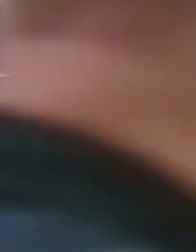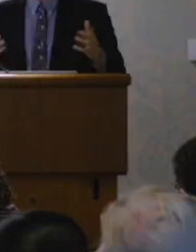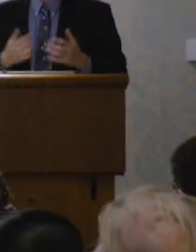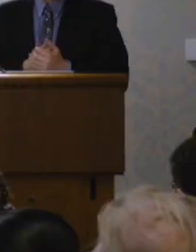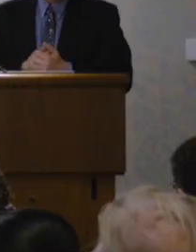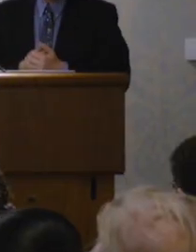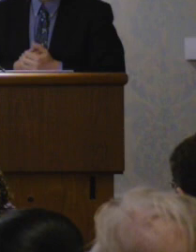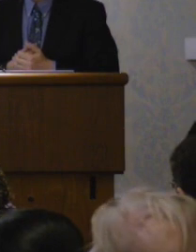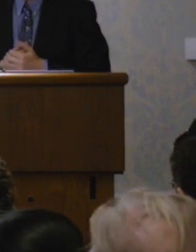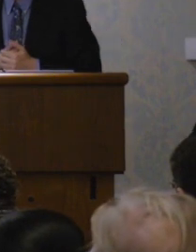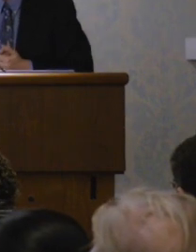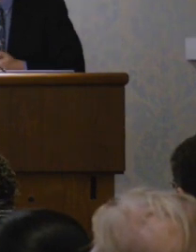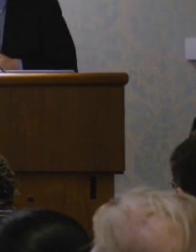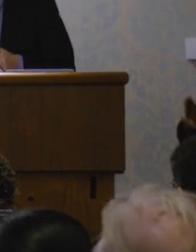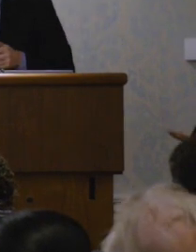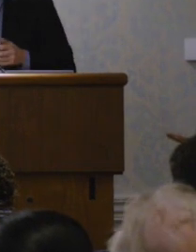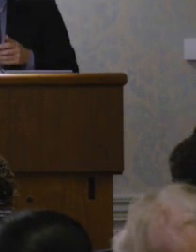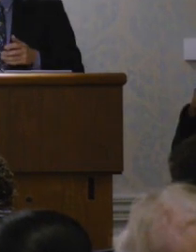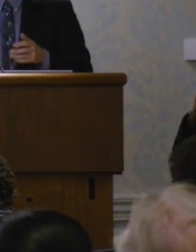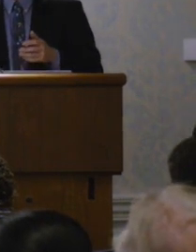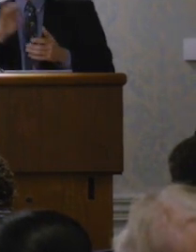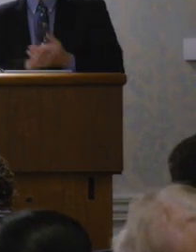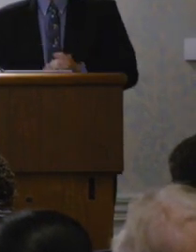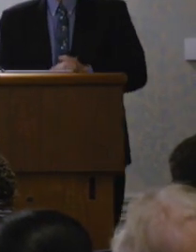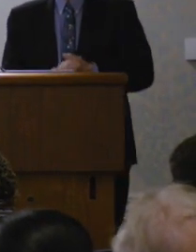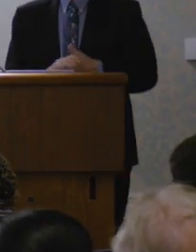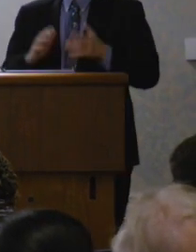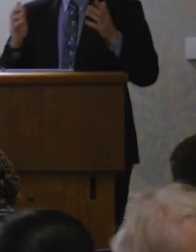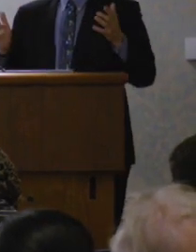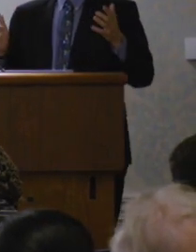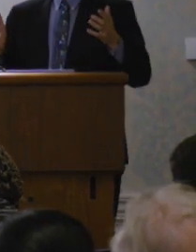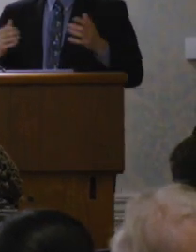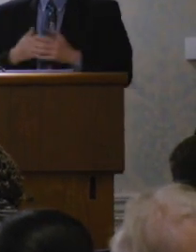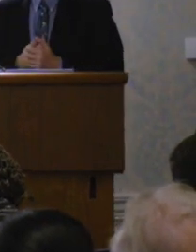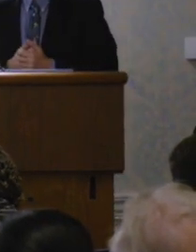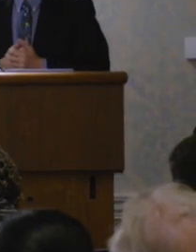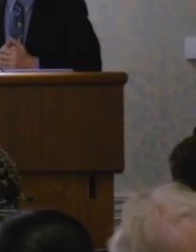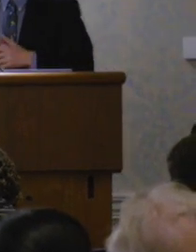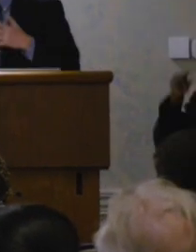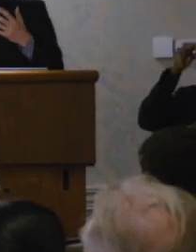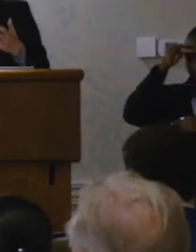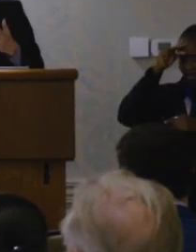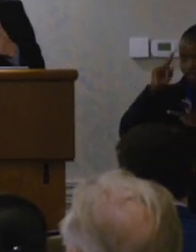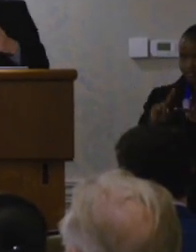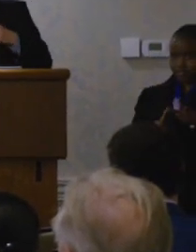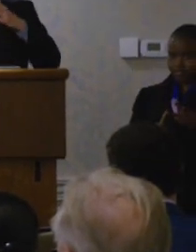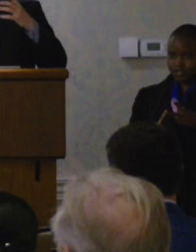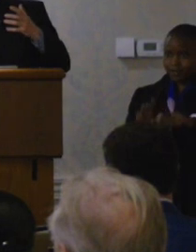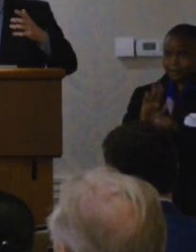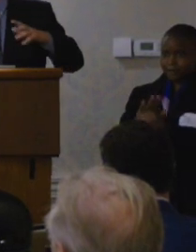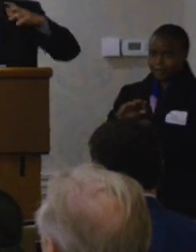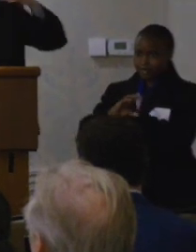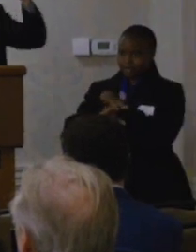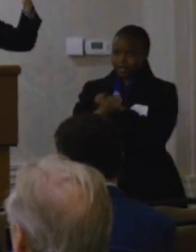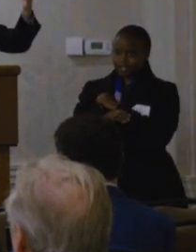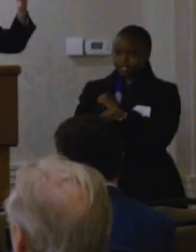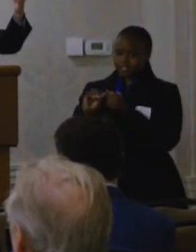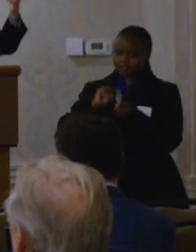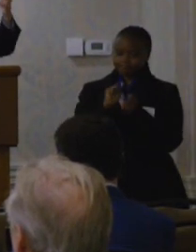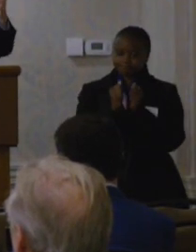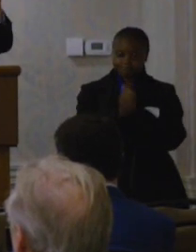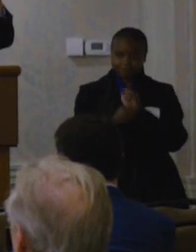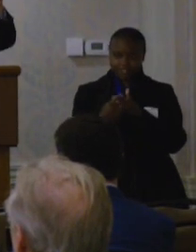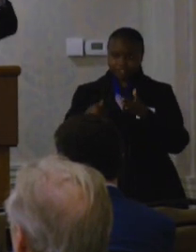different areas to improve teachers. I'd say there are at least three reasons. One is governance. And so in many countries, reforming